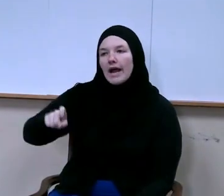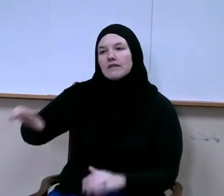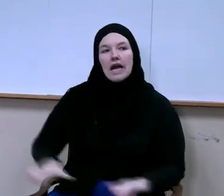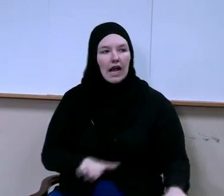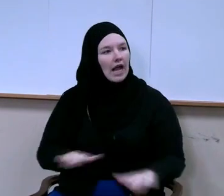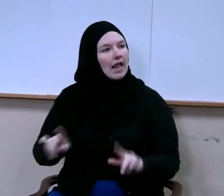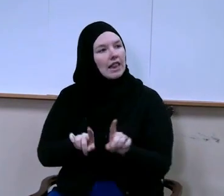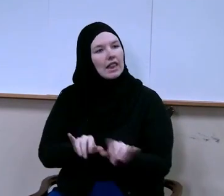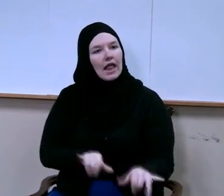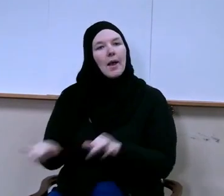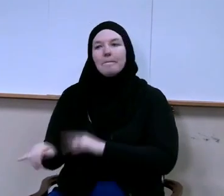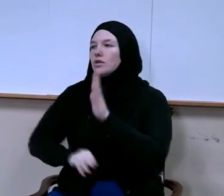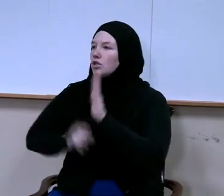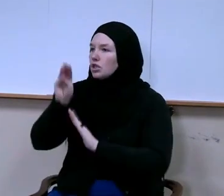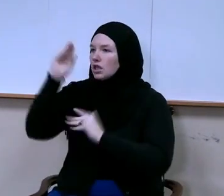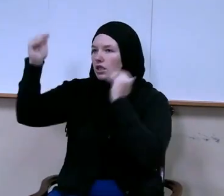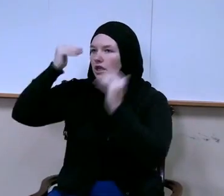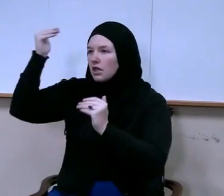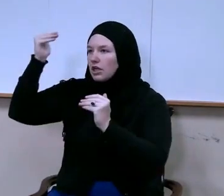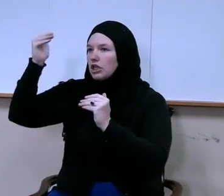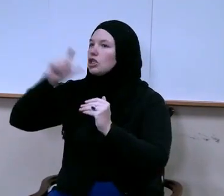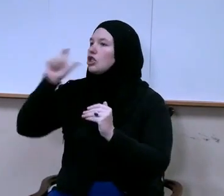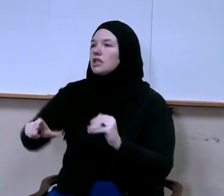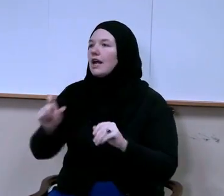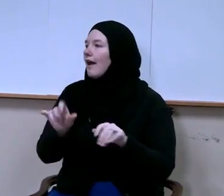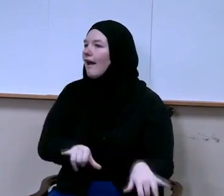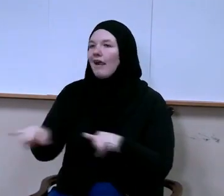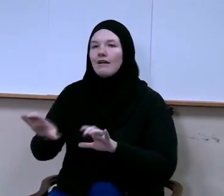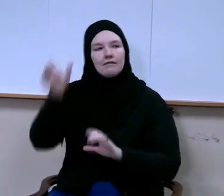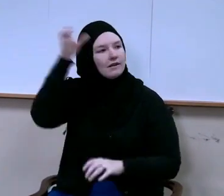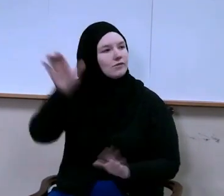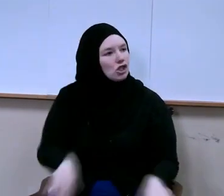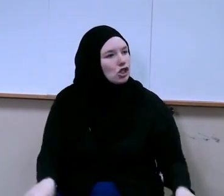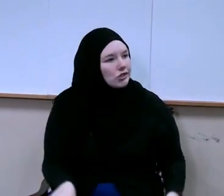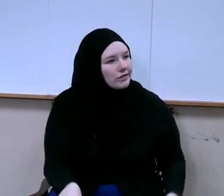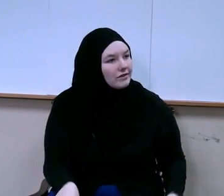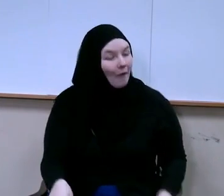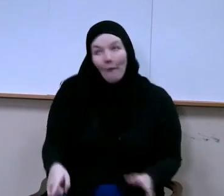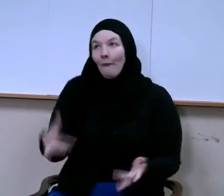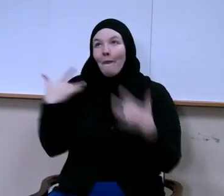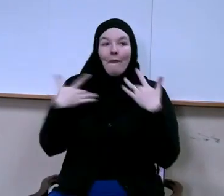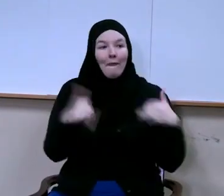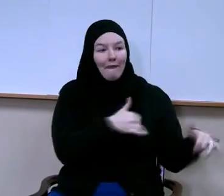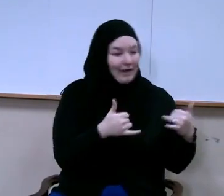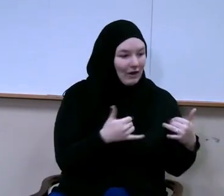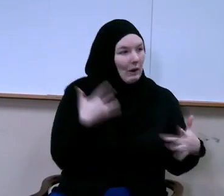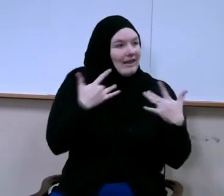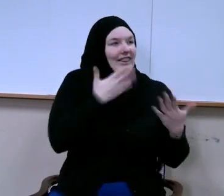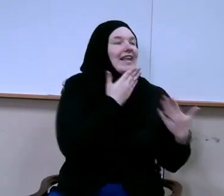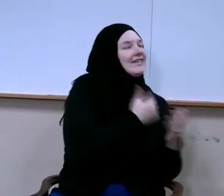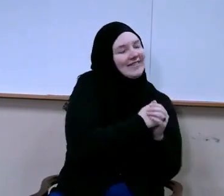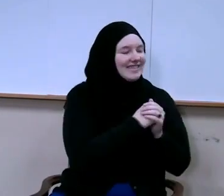to act like mature, grown-up adults. We should not act like children. Keep getting and